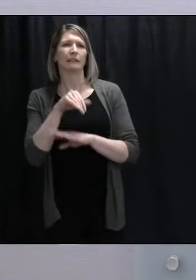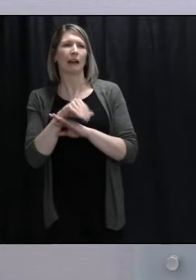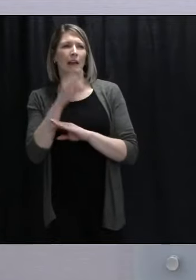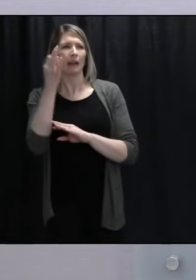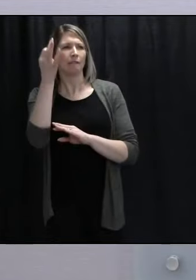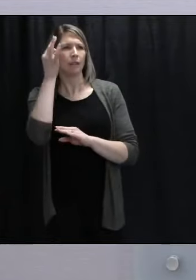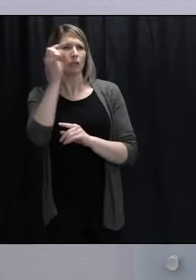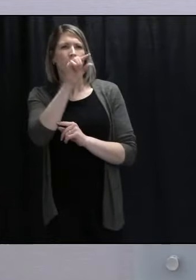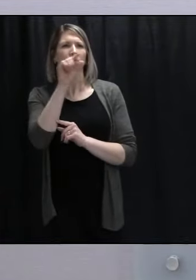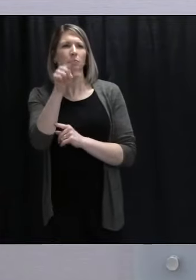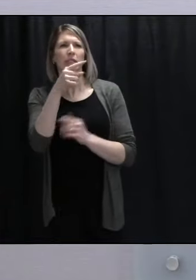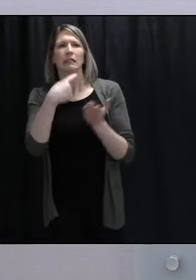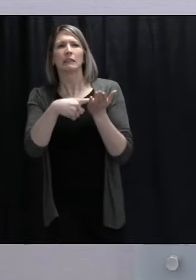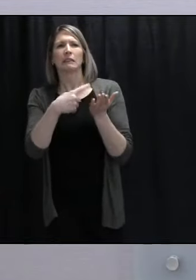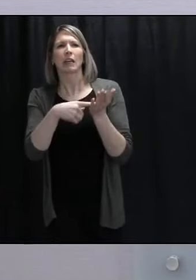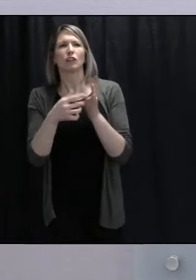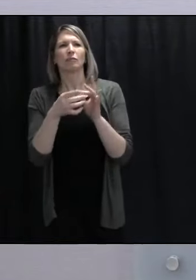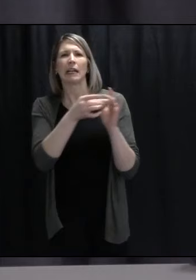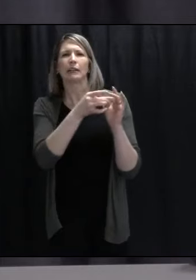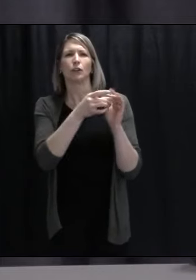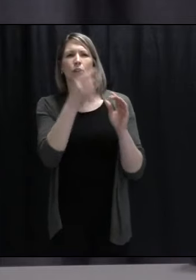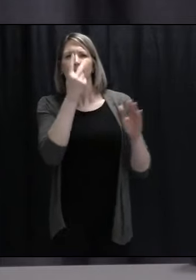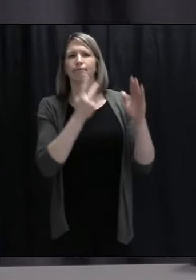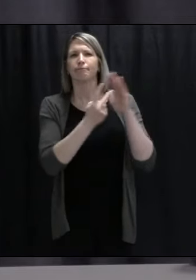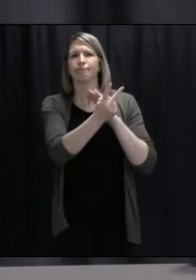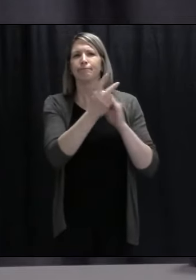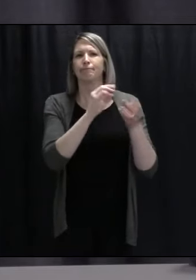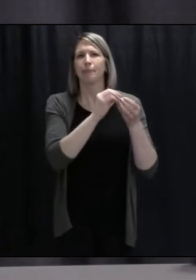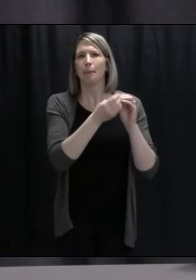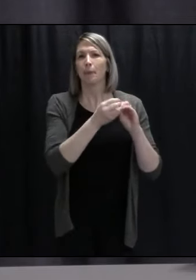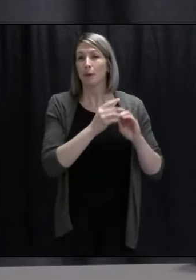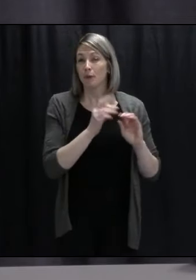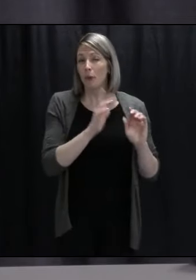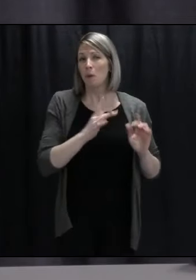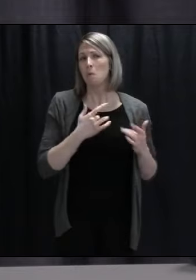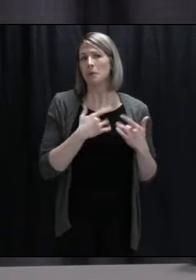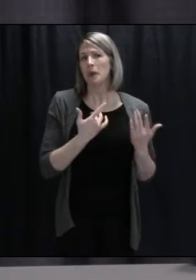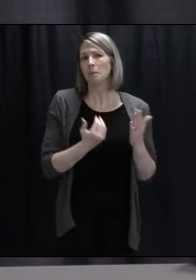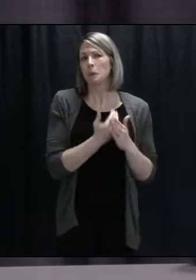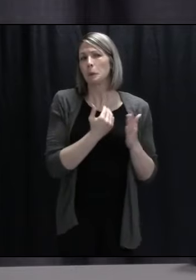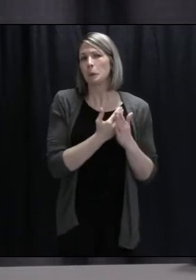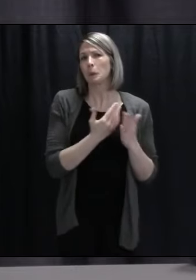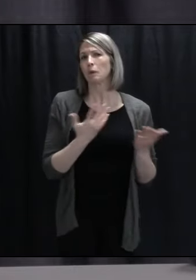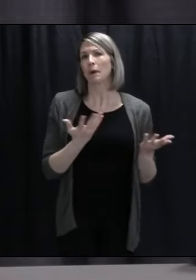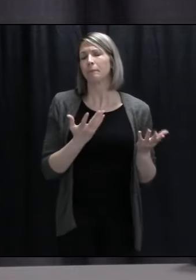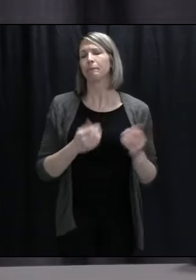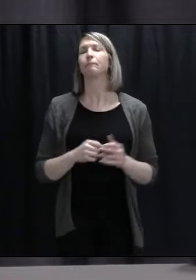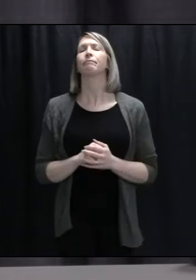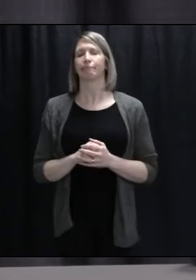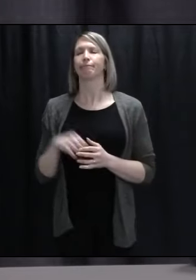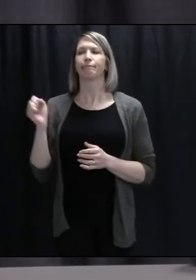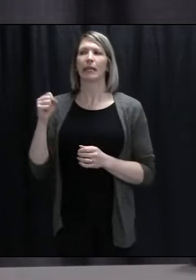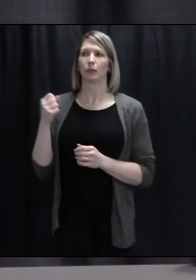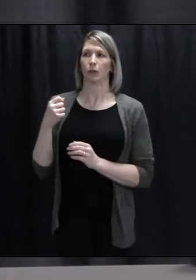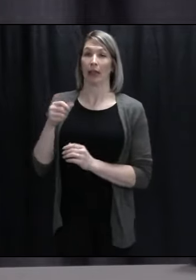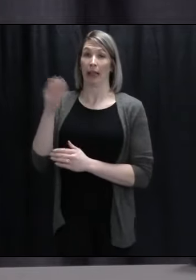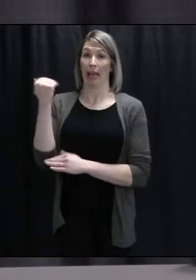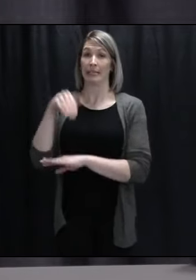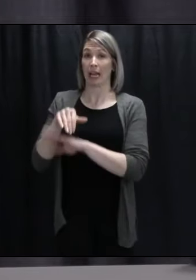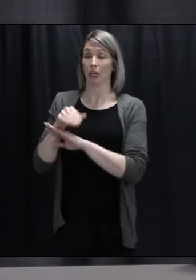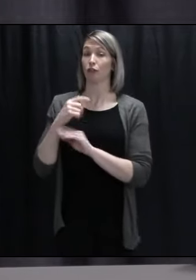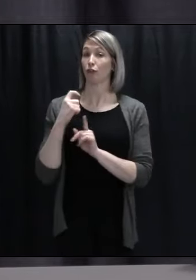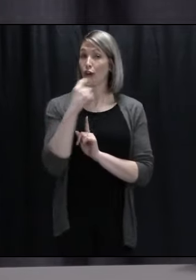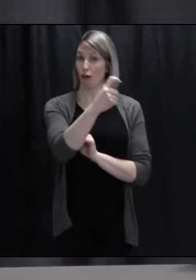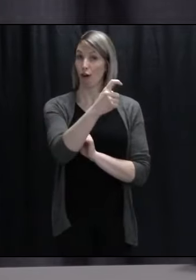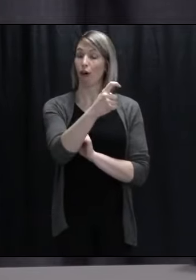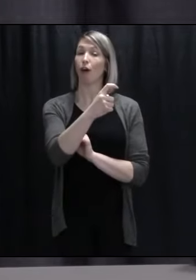on COVID-19? Yeah, so the two big calls yesterday, 2.5 hours with premiers and with the Prime Minister and the Deputy